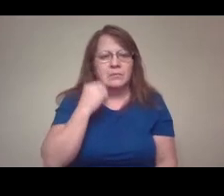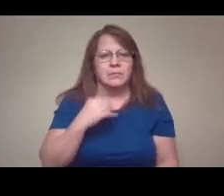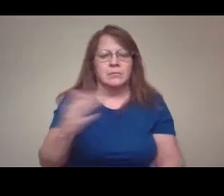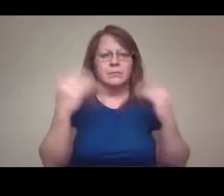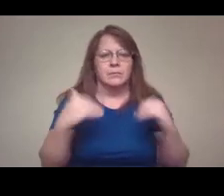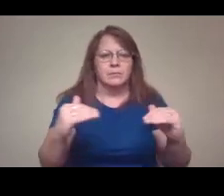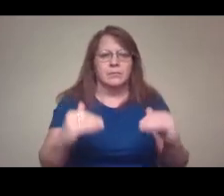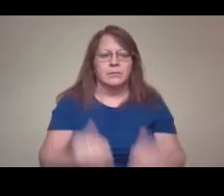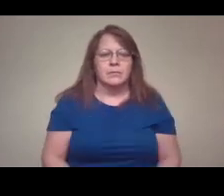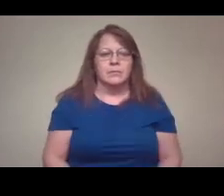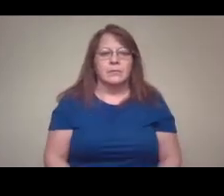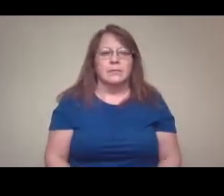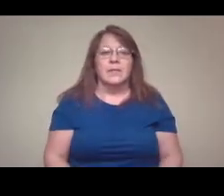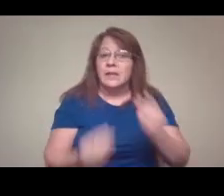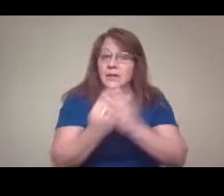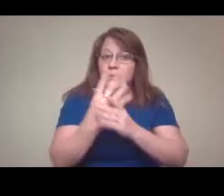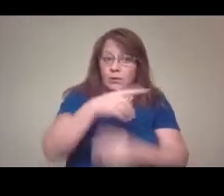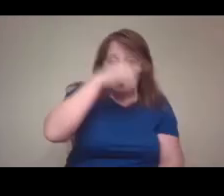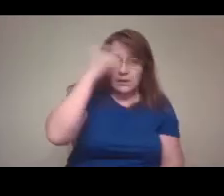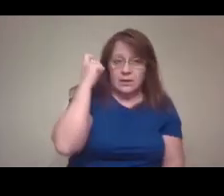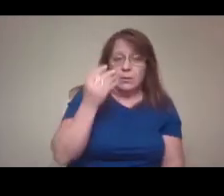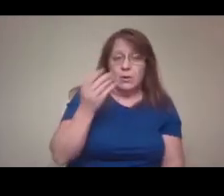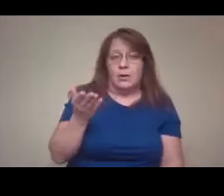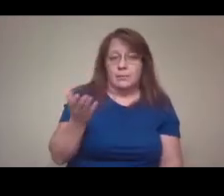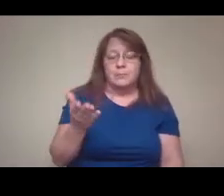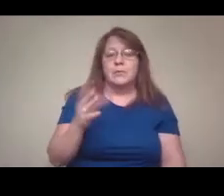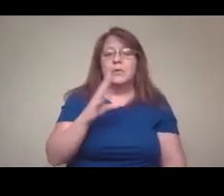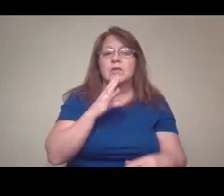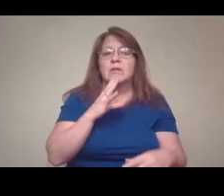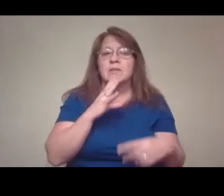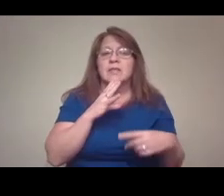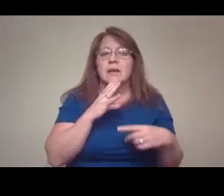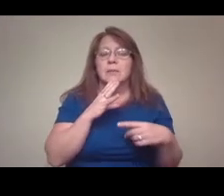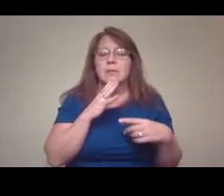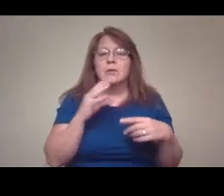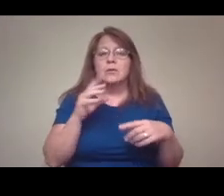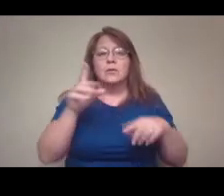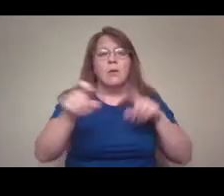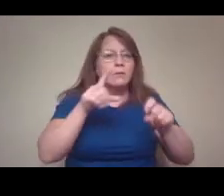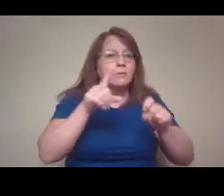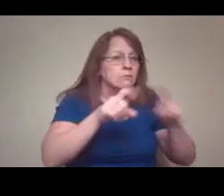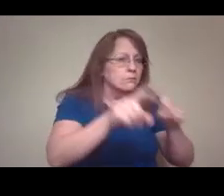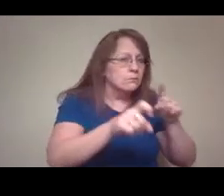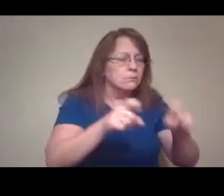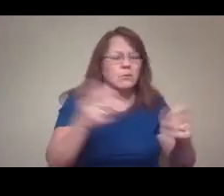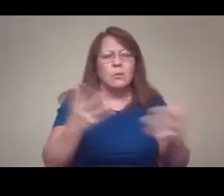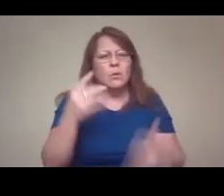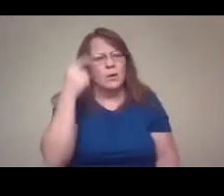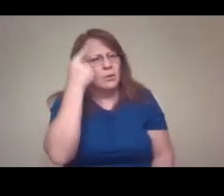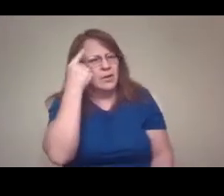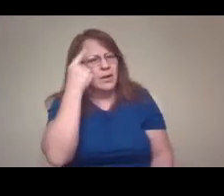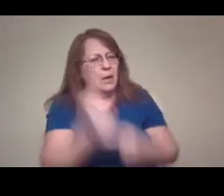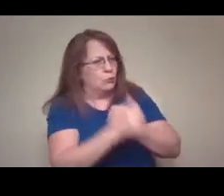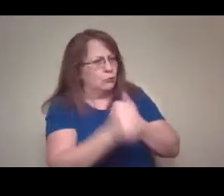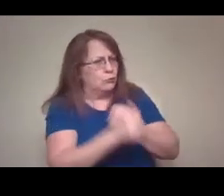In the spring and summer of 2020 at Tri-County, we took some time to ask parents and youth in Adams County what they thought about risk and protective